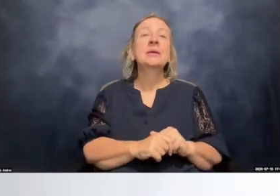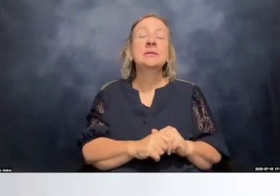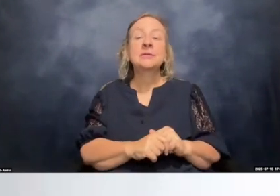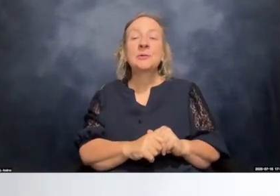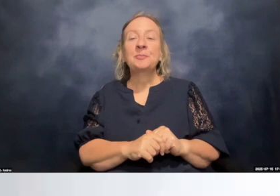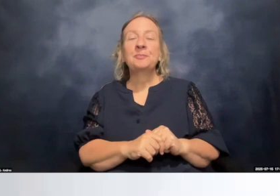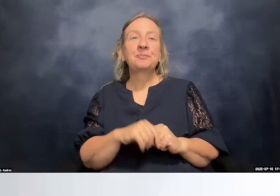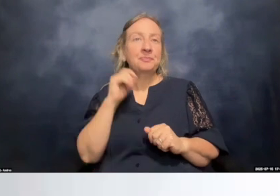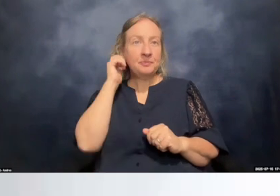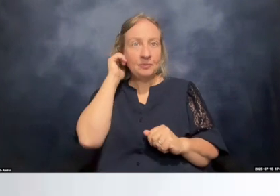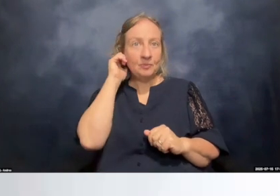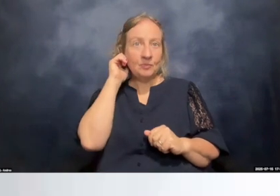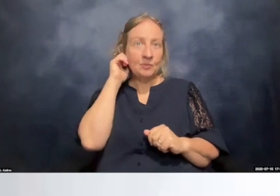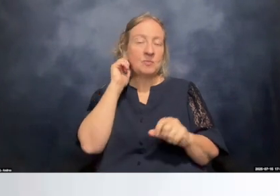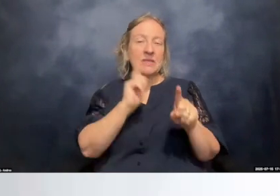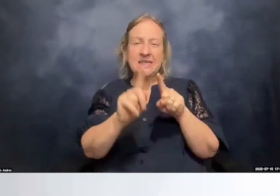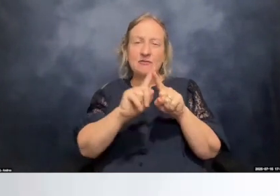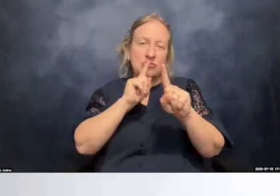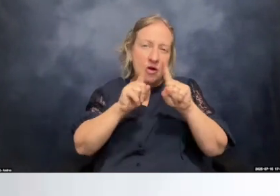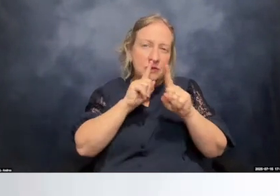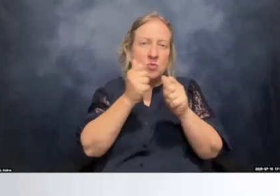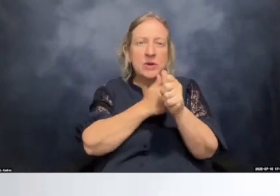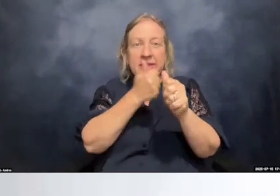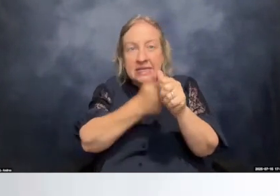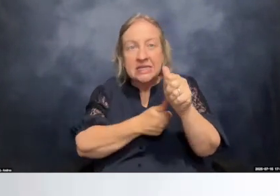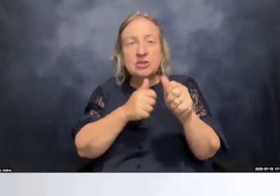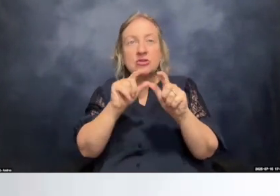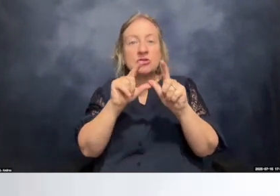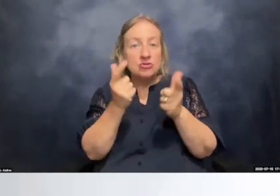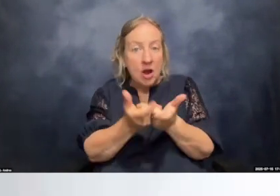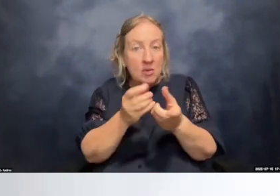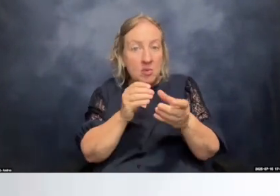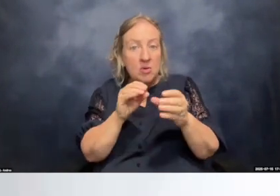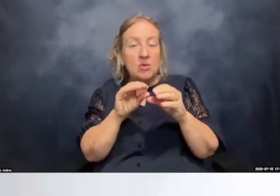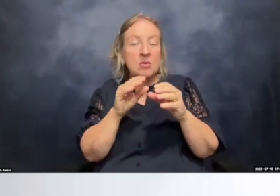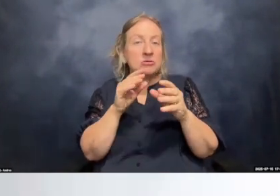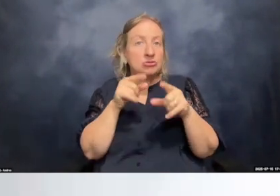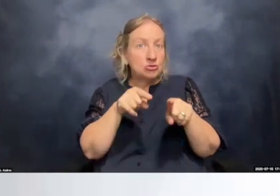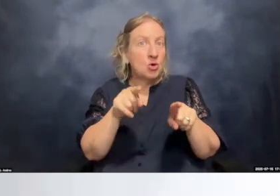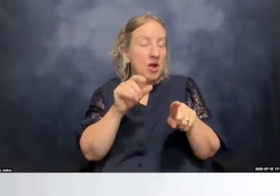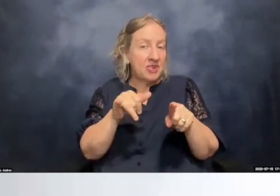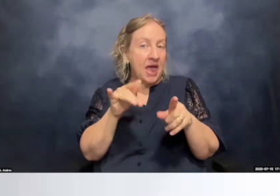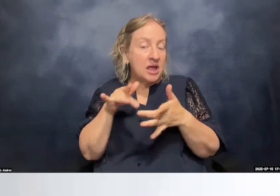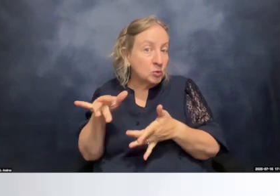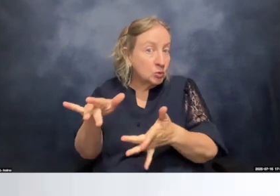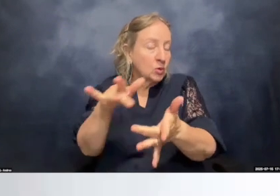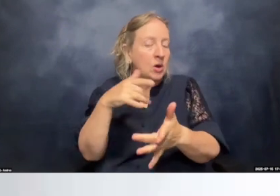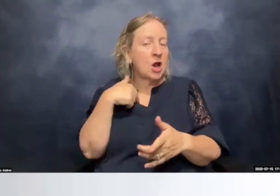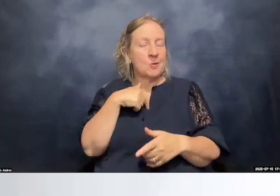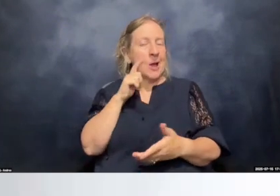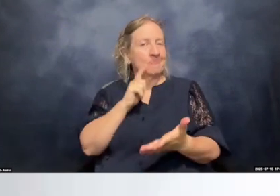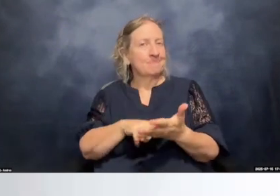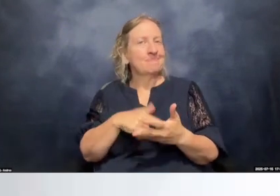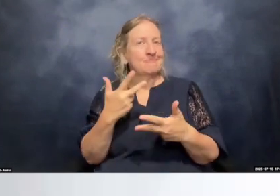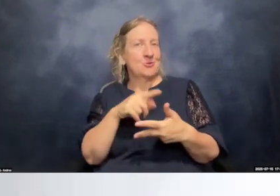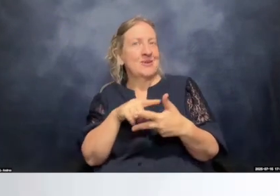So based on conversations with each tribal organization during the tour, we identified 3 key takeaways: lack